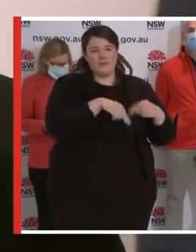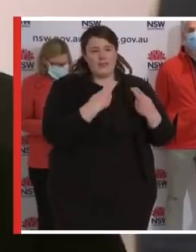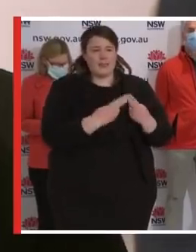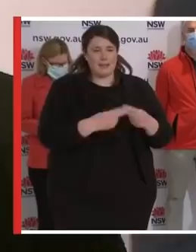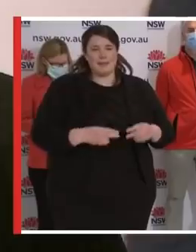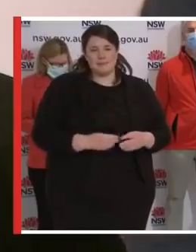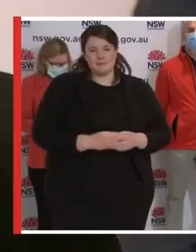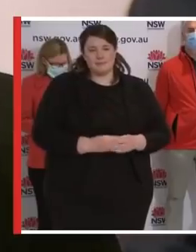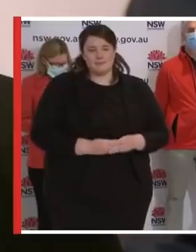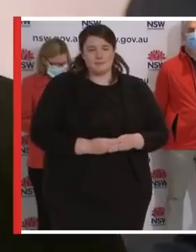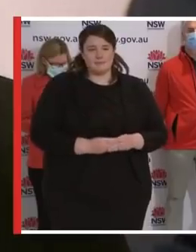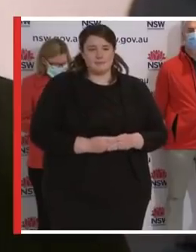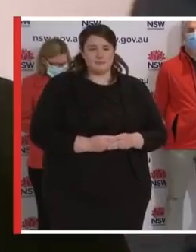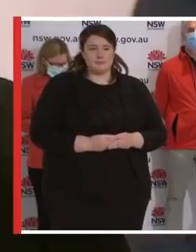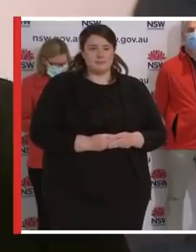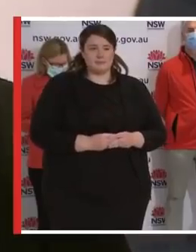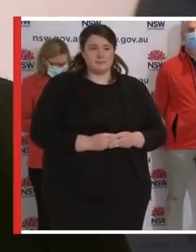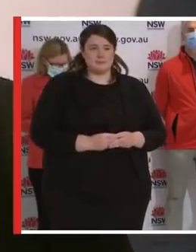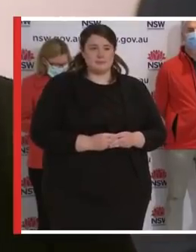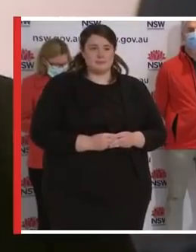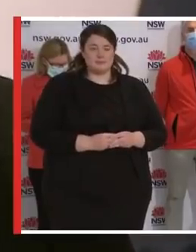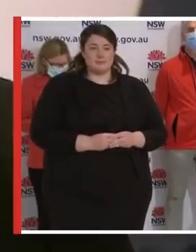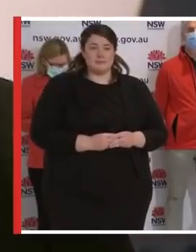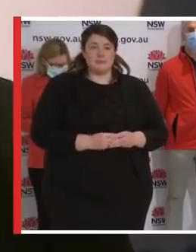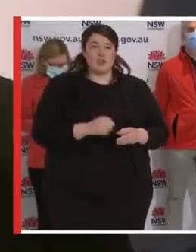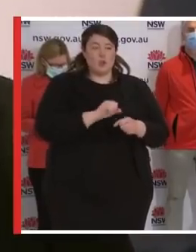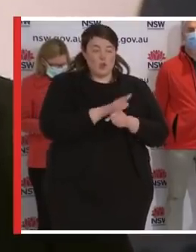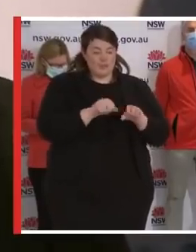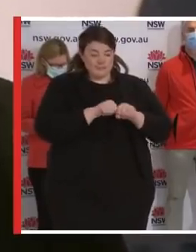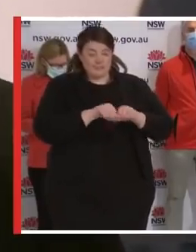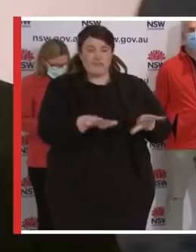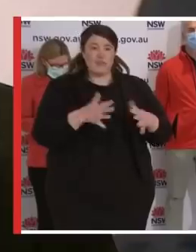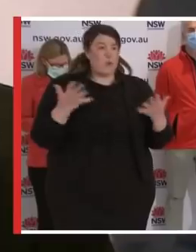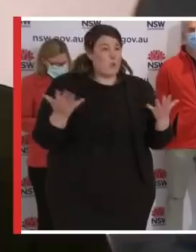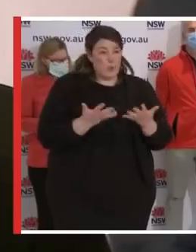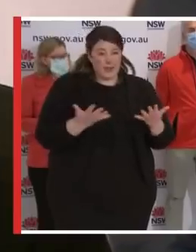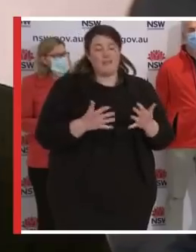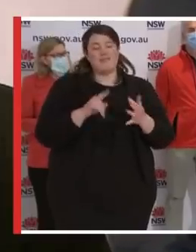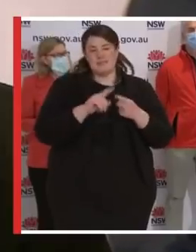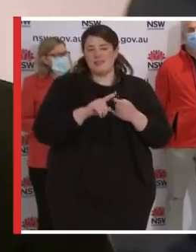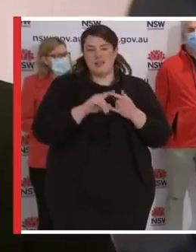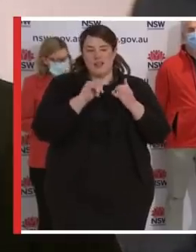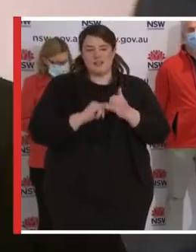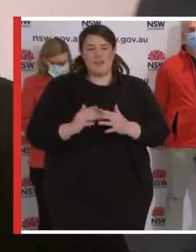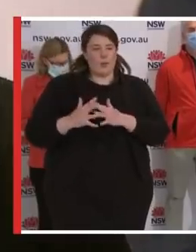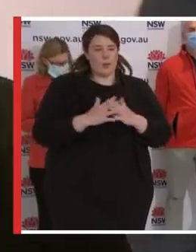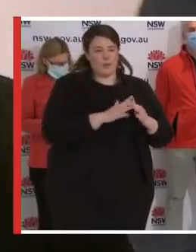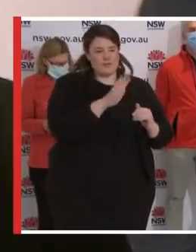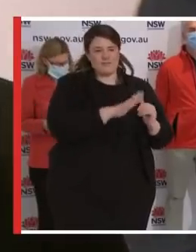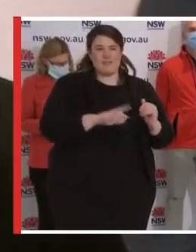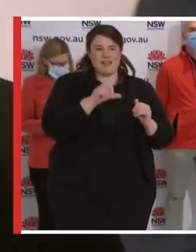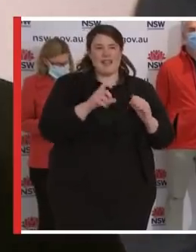time. The epicentre of the virus in New South Wales and Sydney still remains the Canterbury-Bankstown local government area. We are seeing